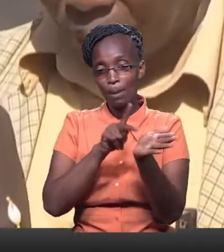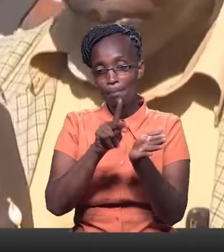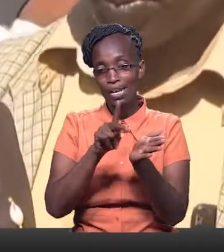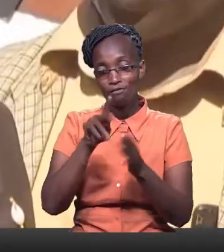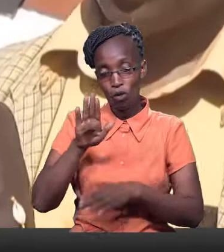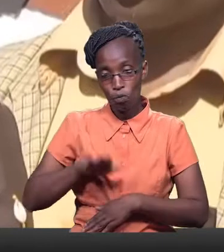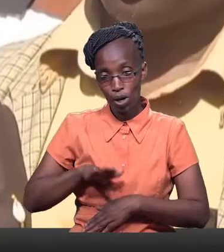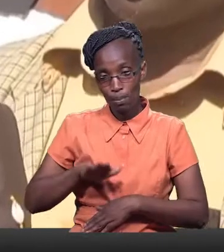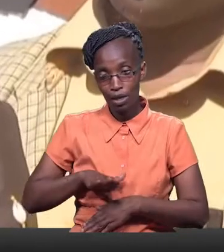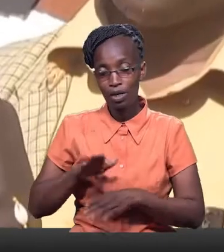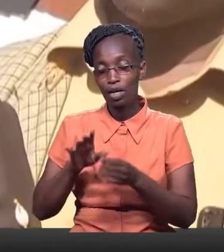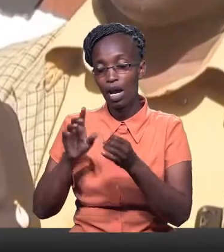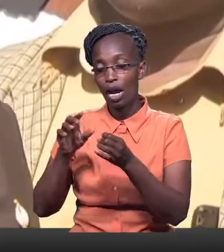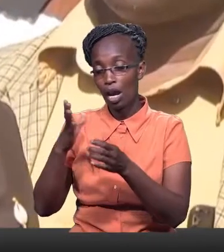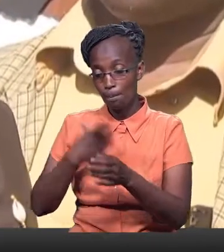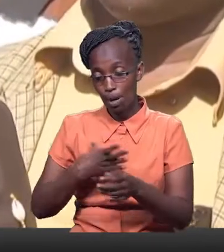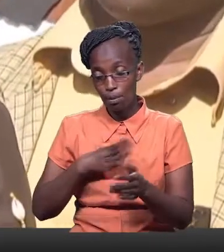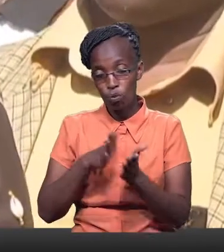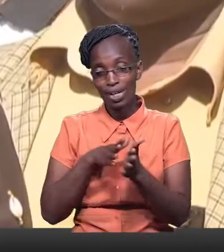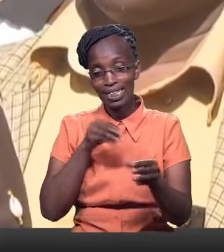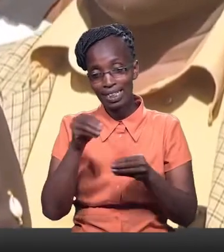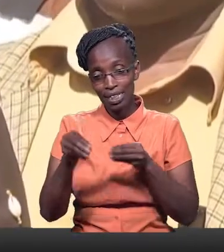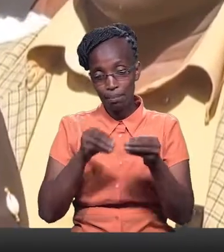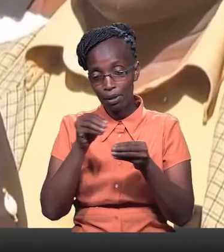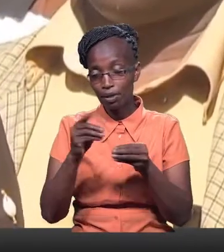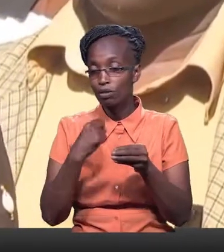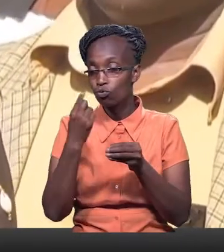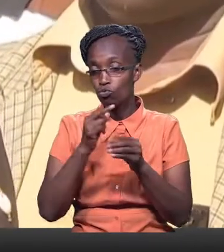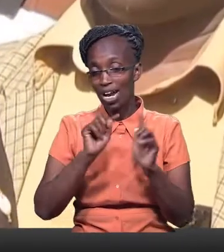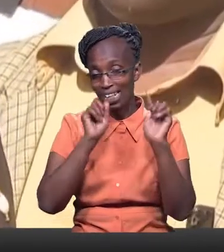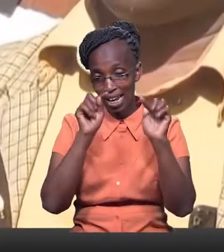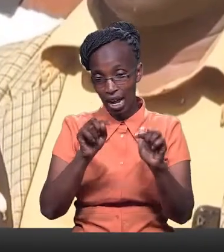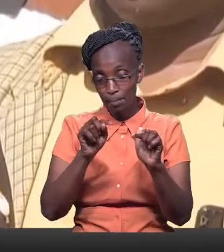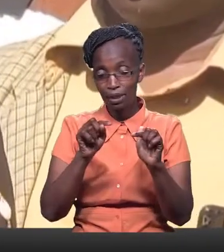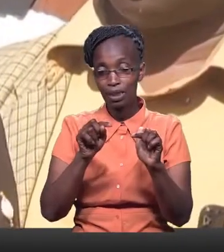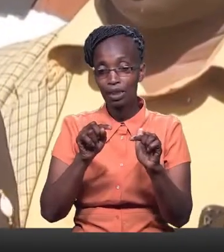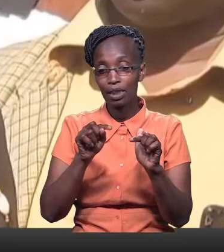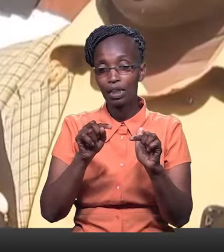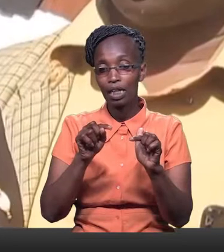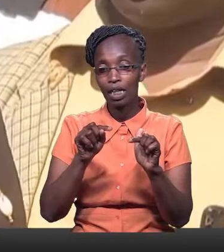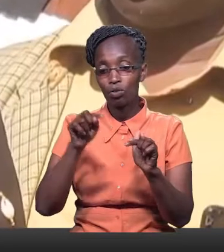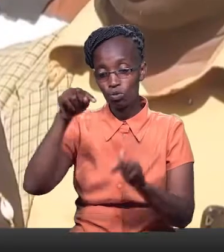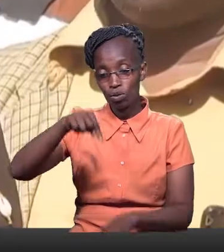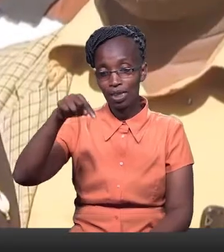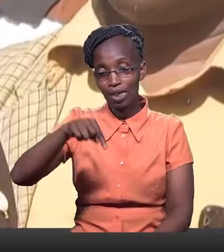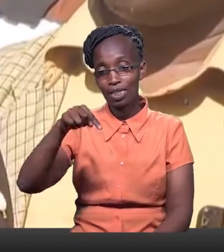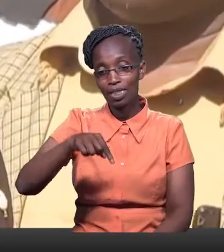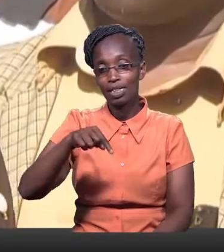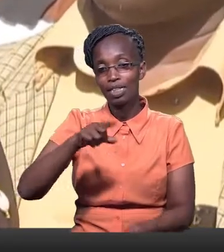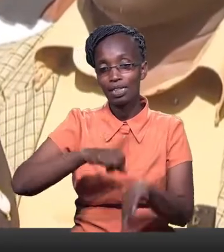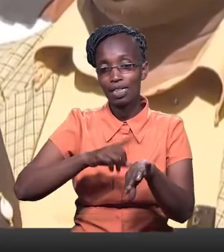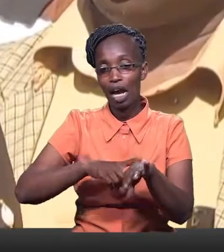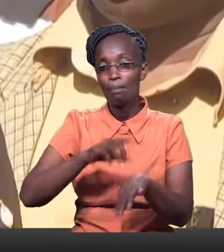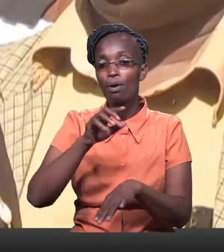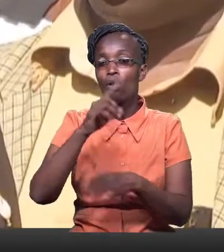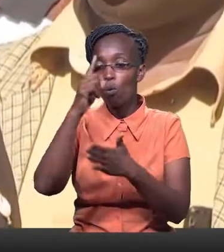and persons with disability who are coming into this race. So whatever a man is paying, the women are paying half the price. That is a very